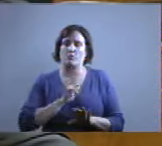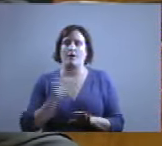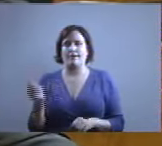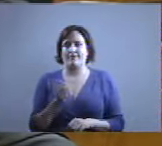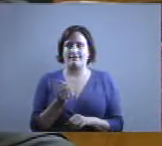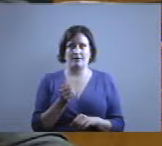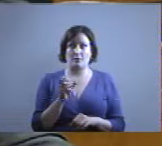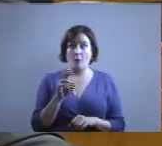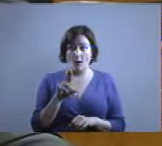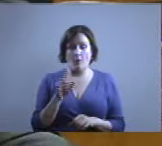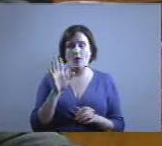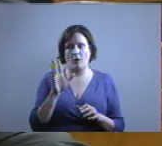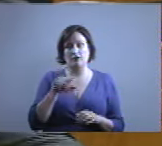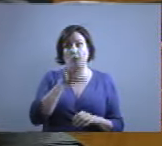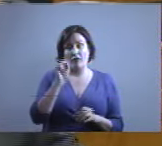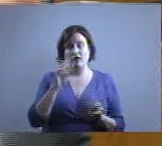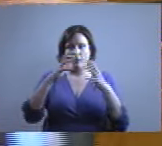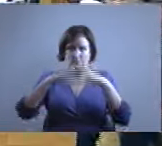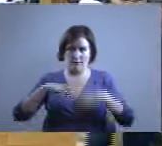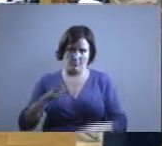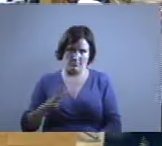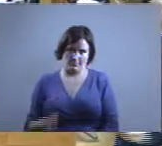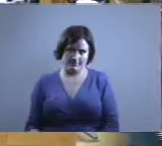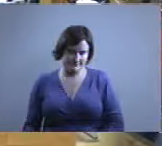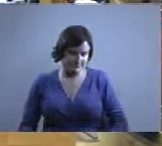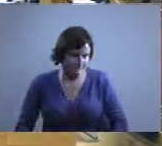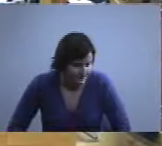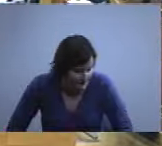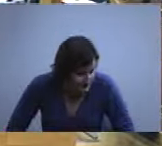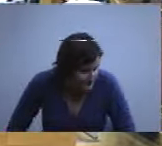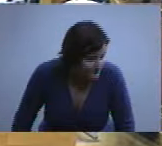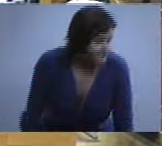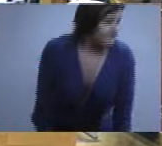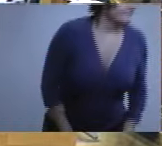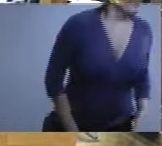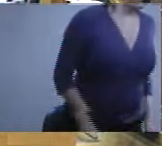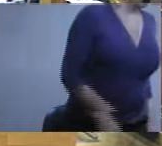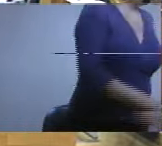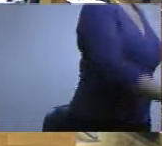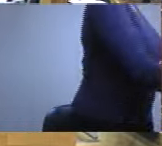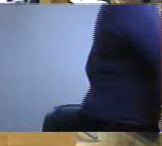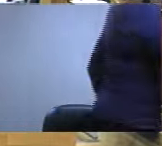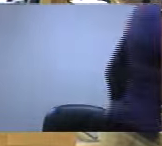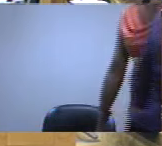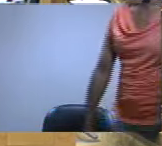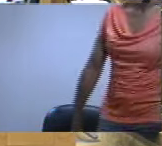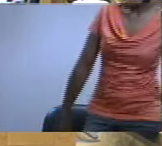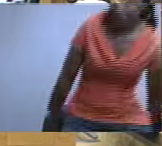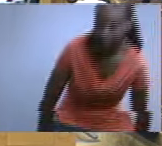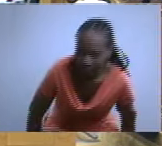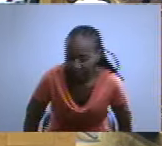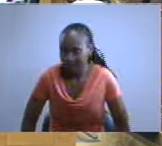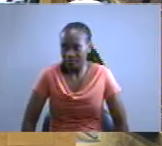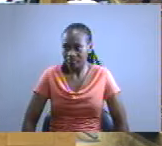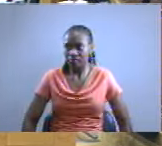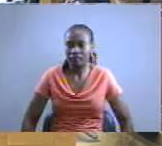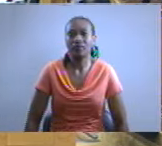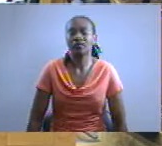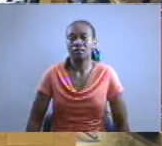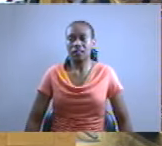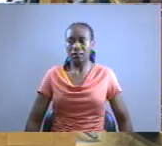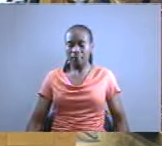sun will set on South Africa. Thank you, Honorable Groenewald.